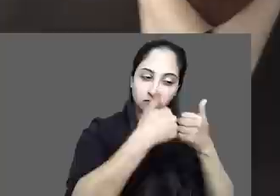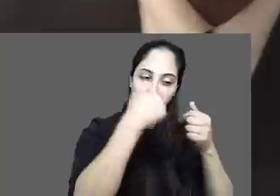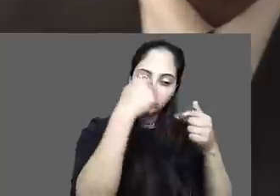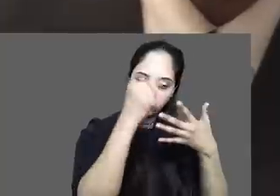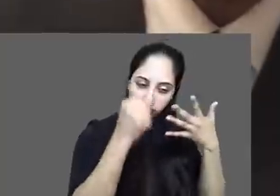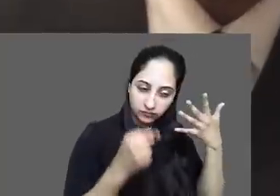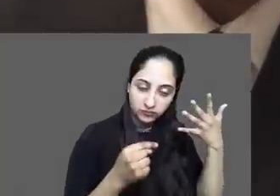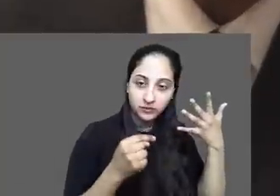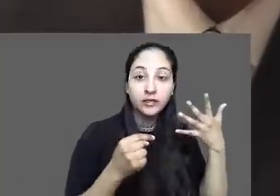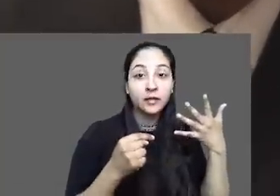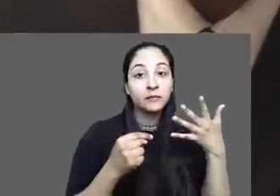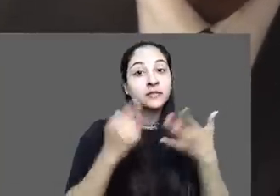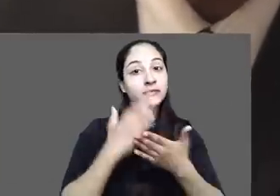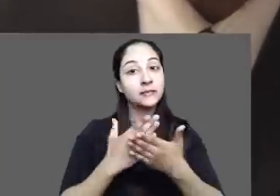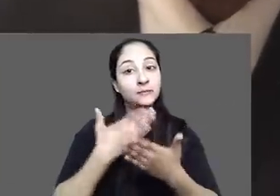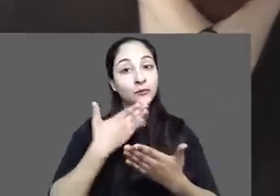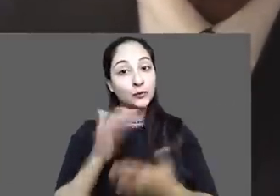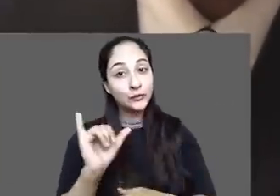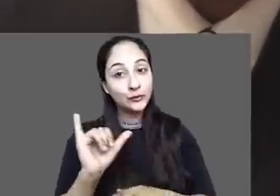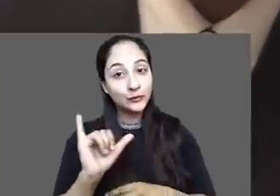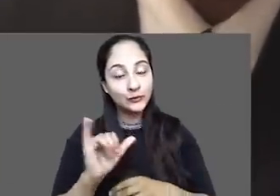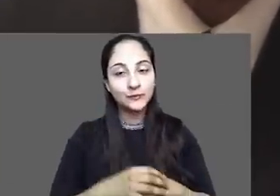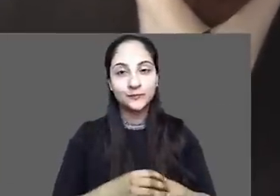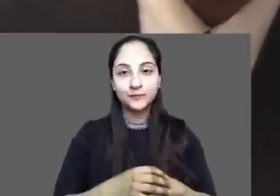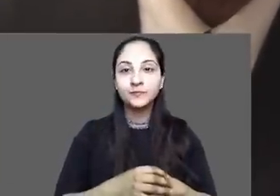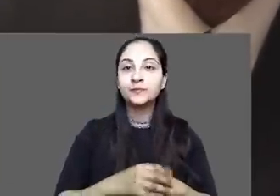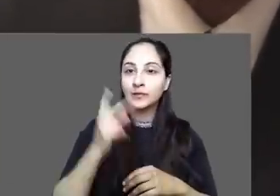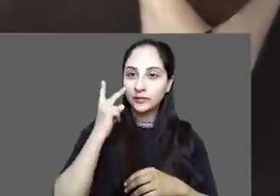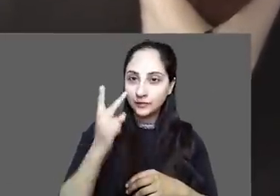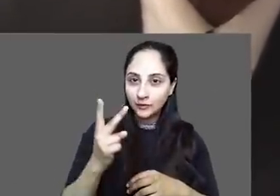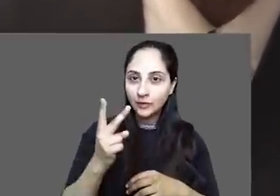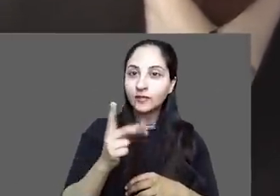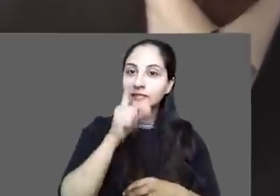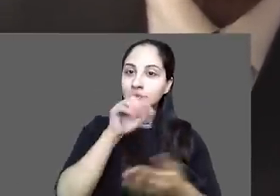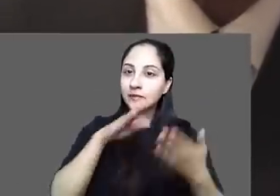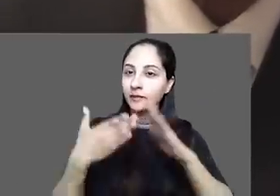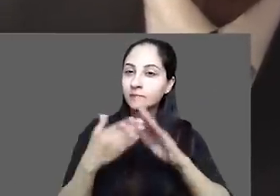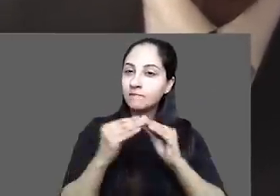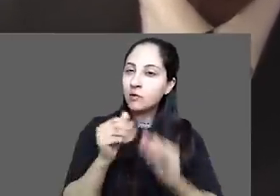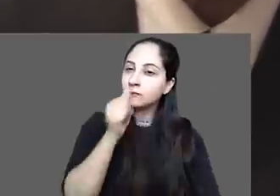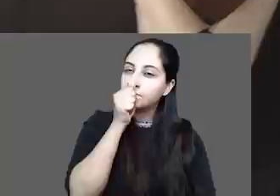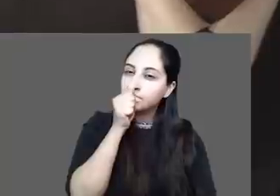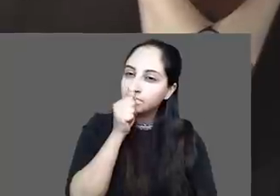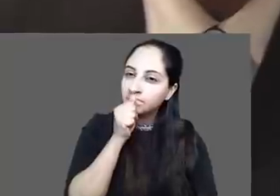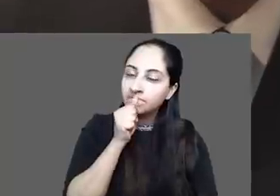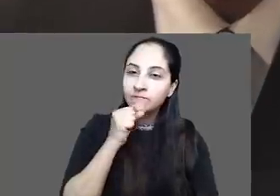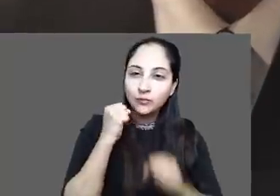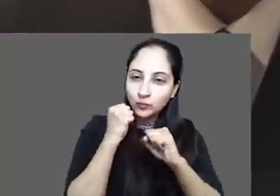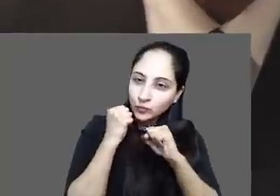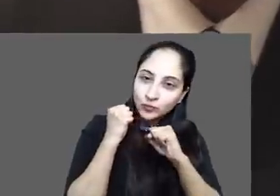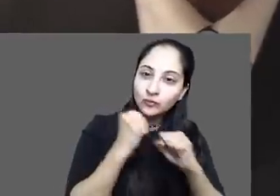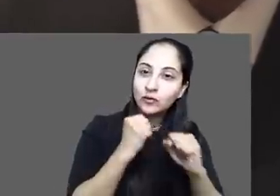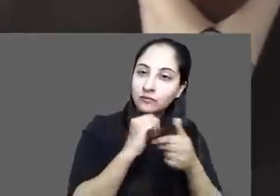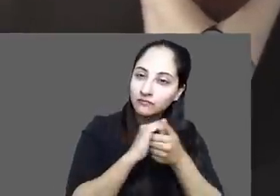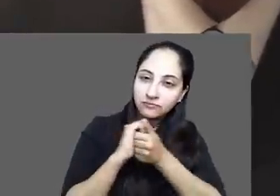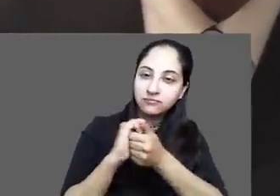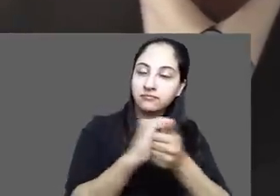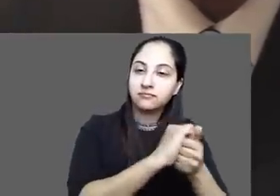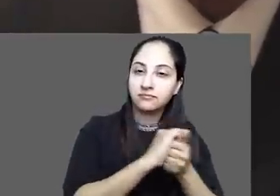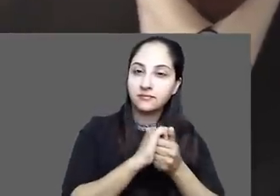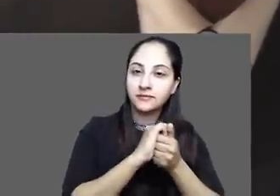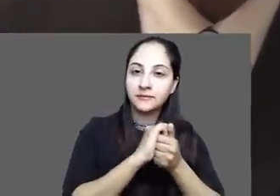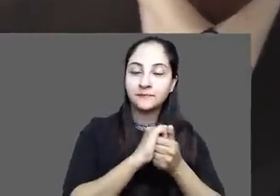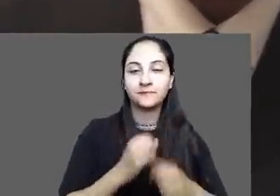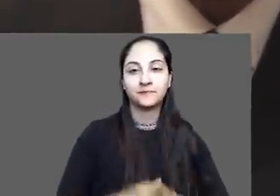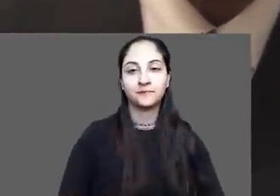moments and some really difficult moments this past year. But one of the favorite moments has actually been to see the resilience in